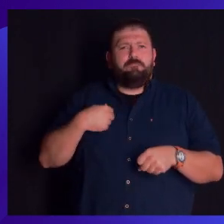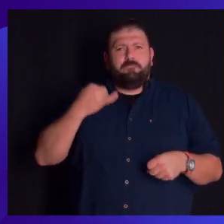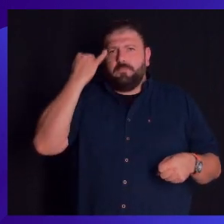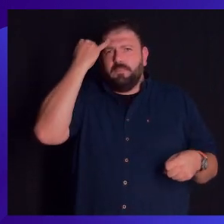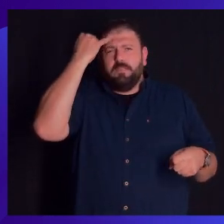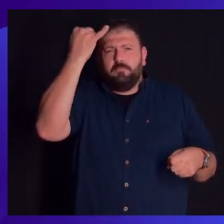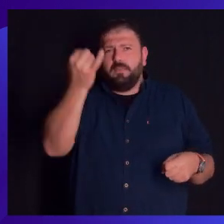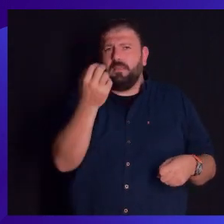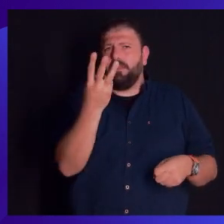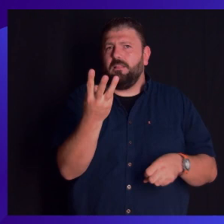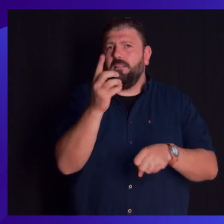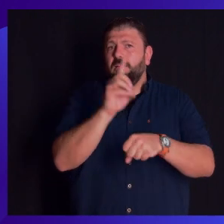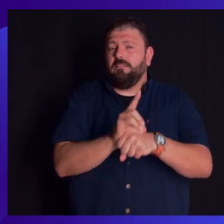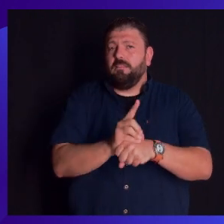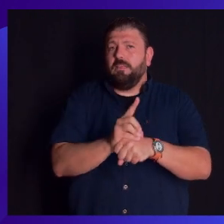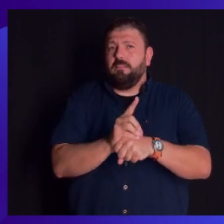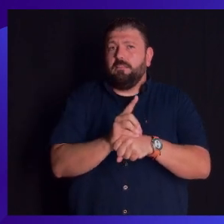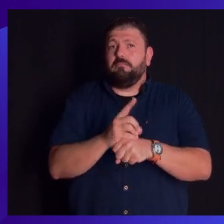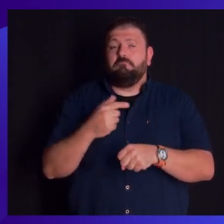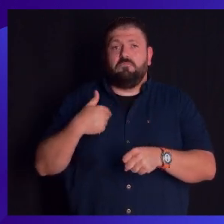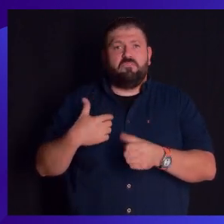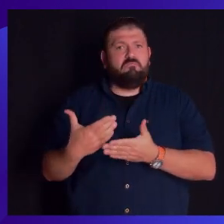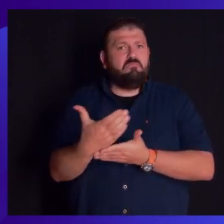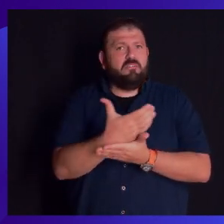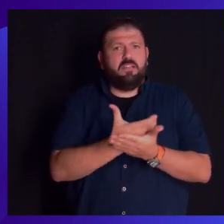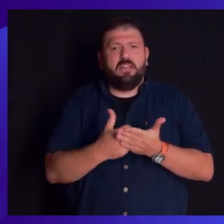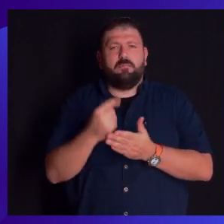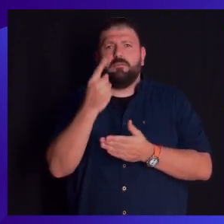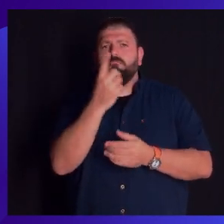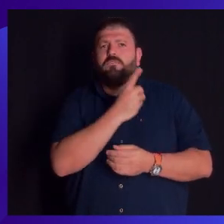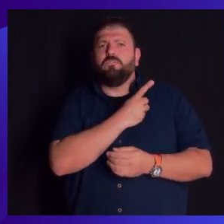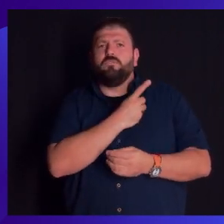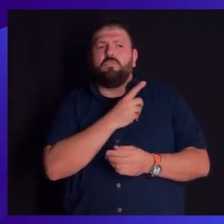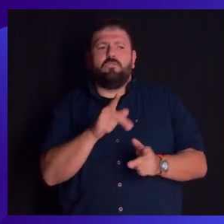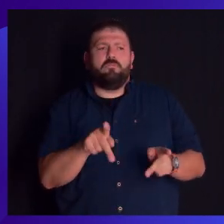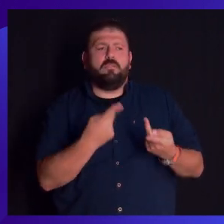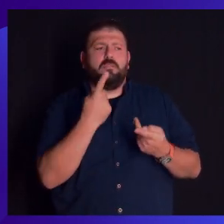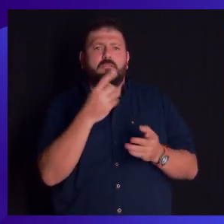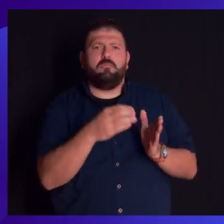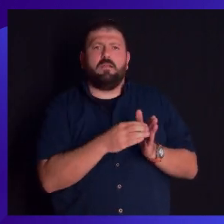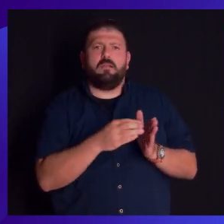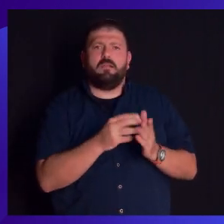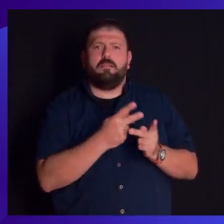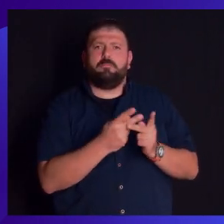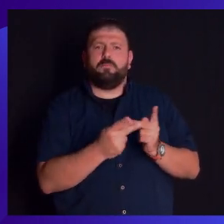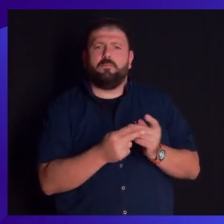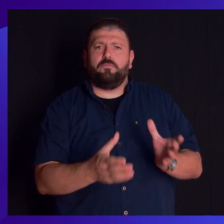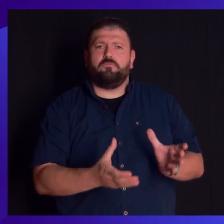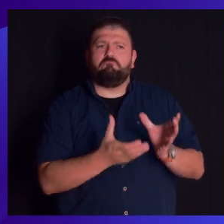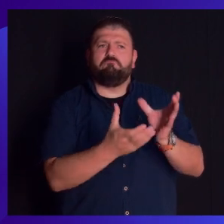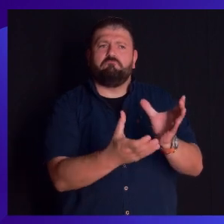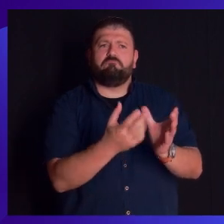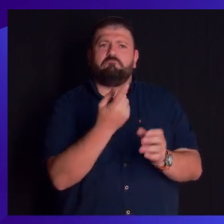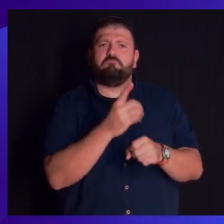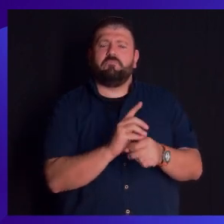en Imagine, tres in días. three Y me lo days. ganaba por solo I vender made una it caja just de for producto. No, send it out a para eso box of product. I seguir mean, en el campo, no,